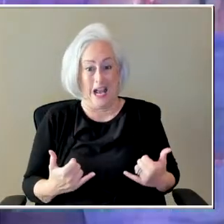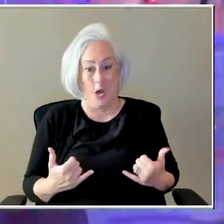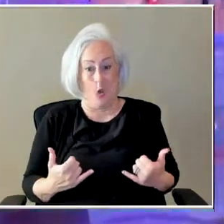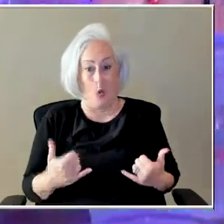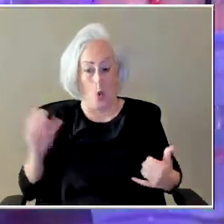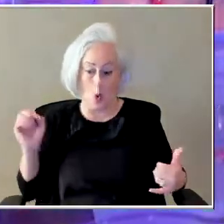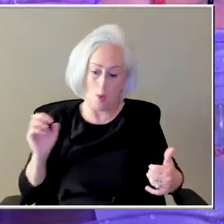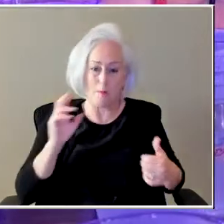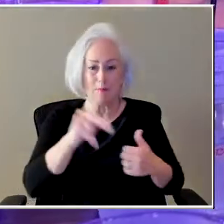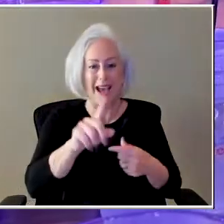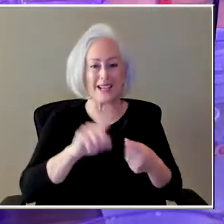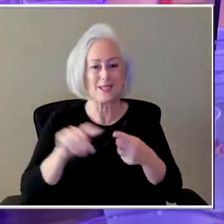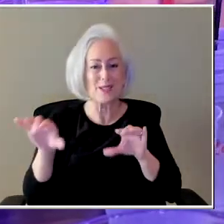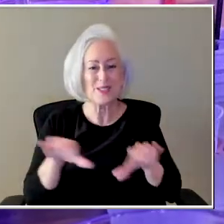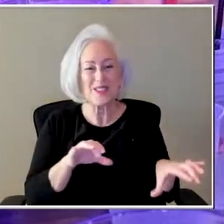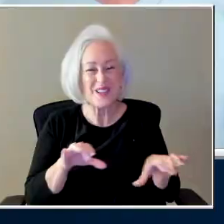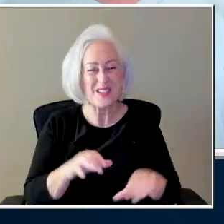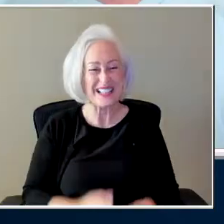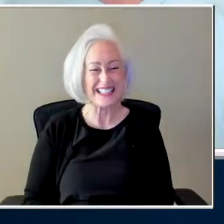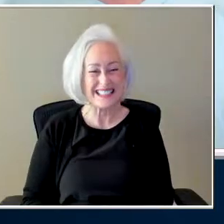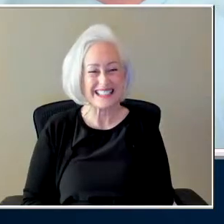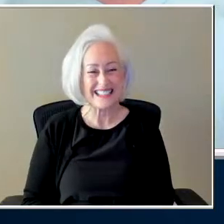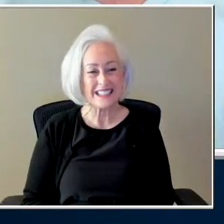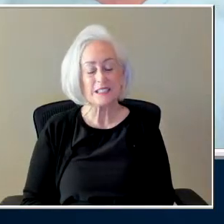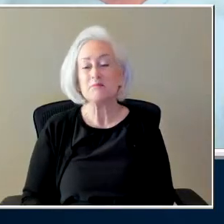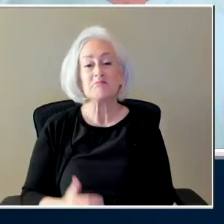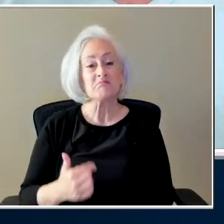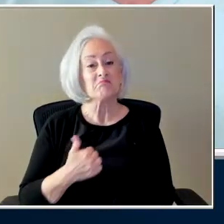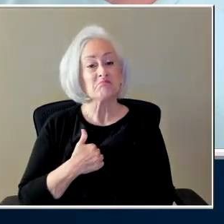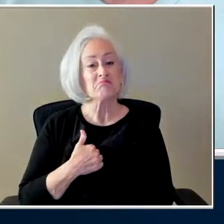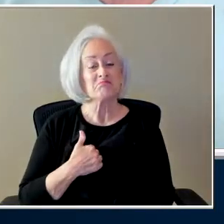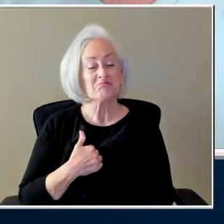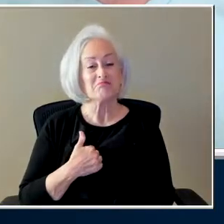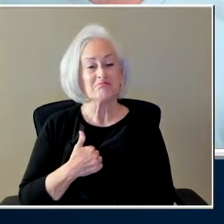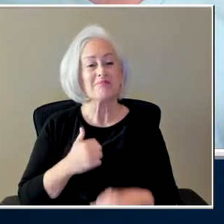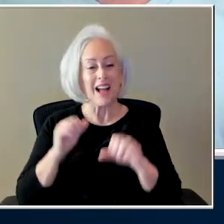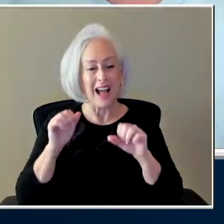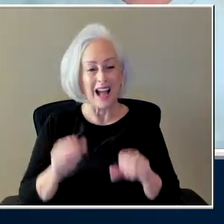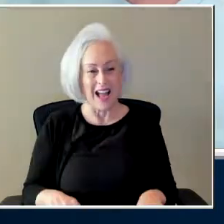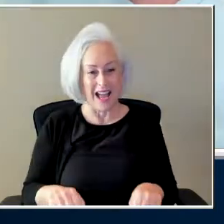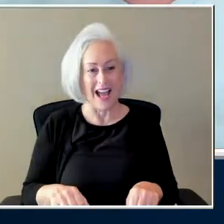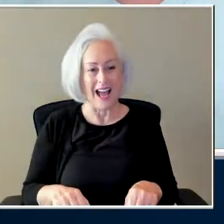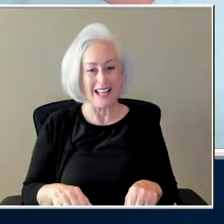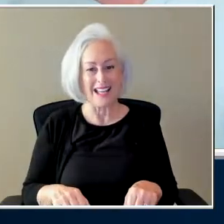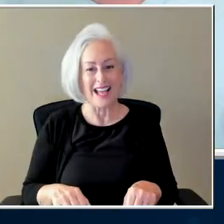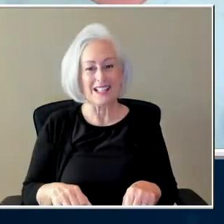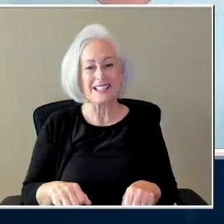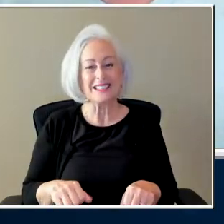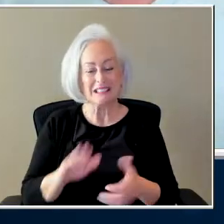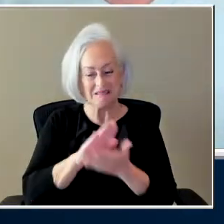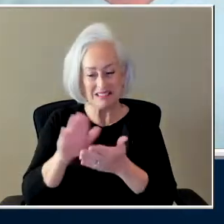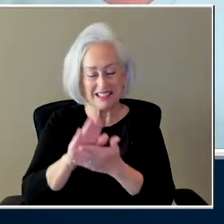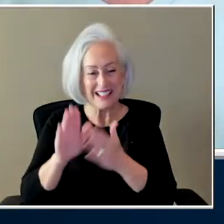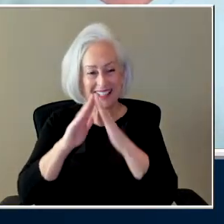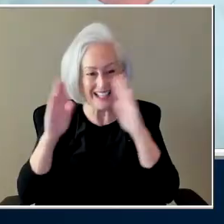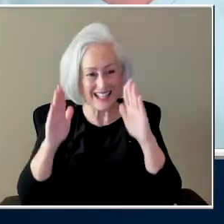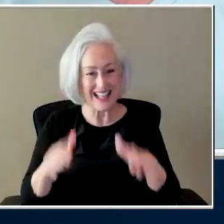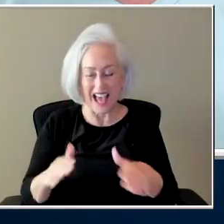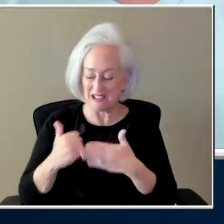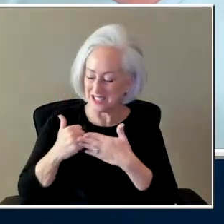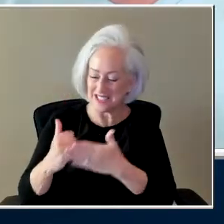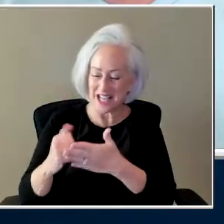Okay, I can do some housework. I can help Shelley with some of the